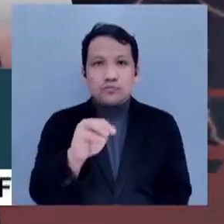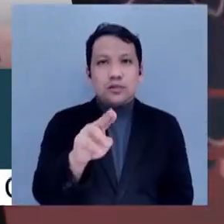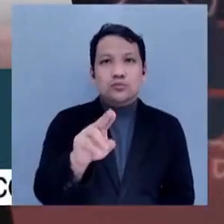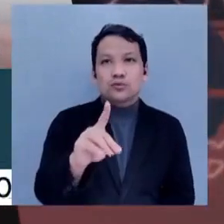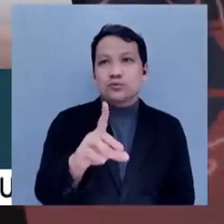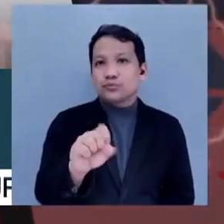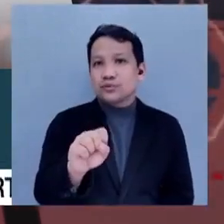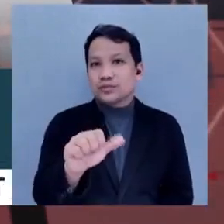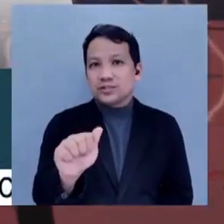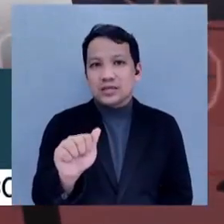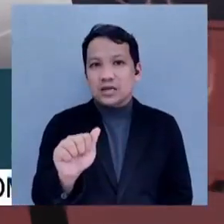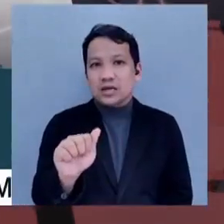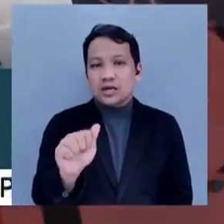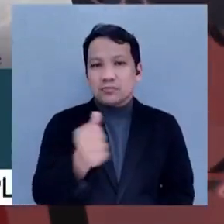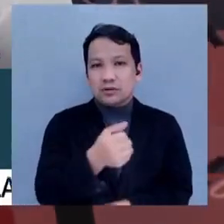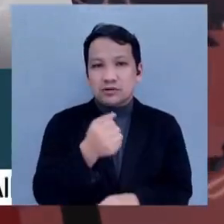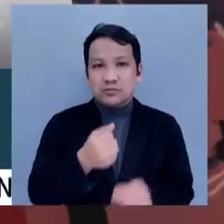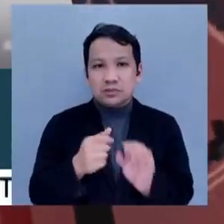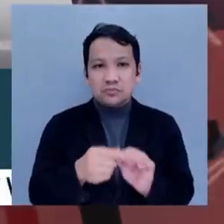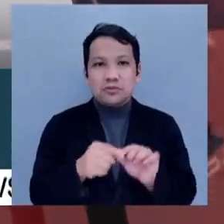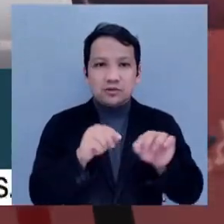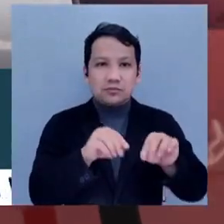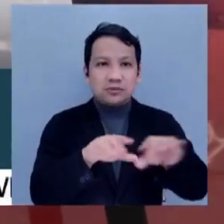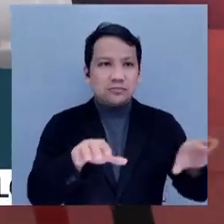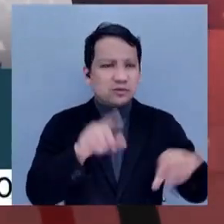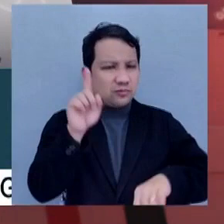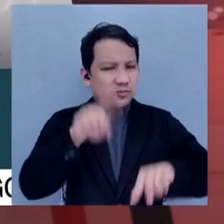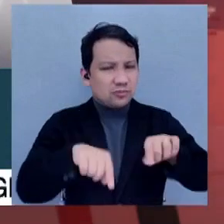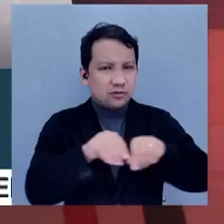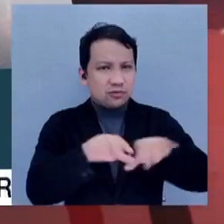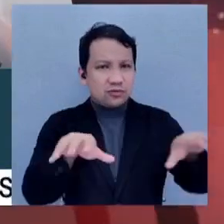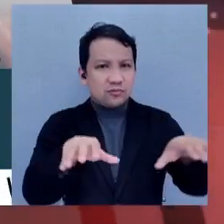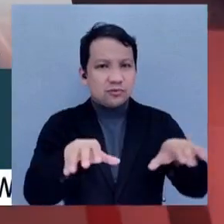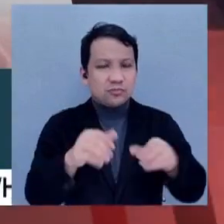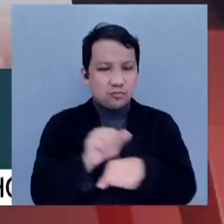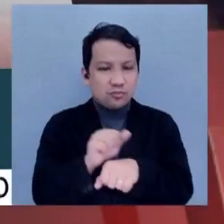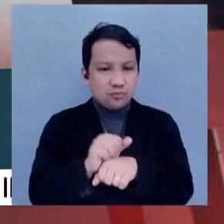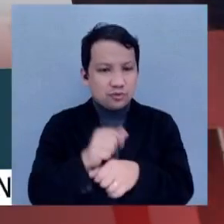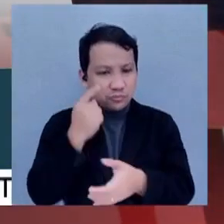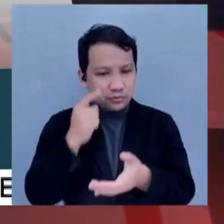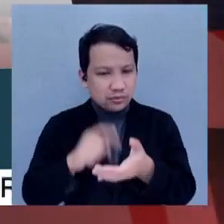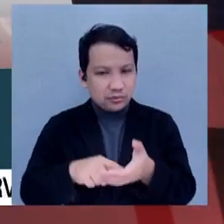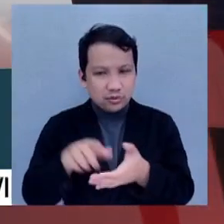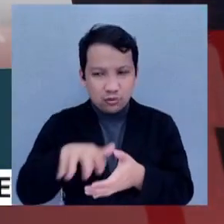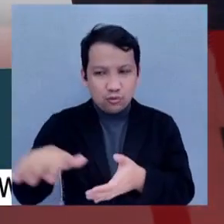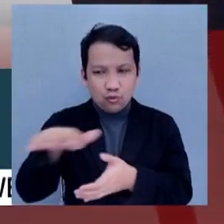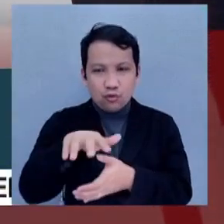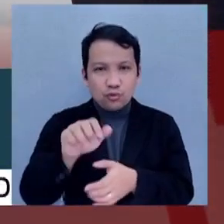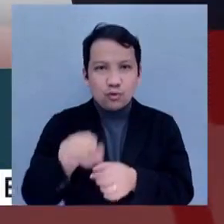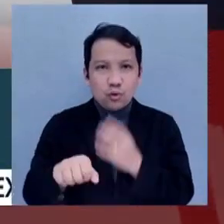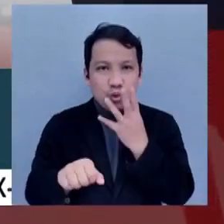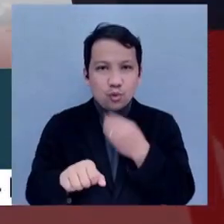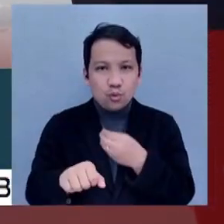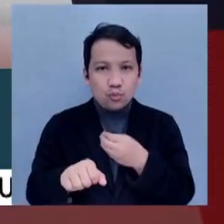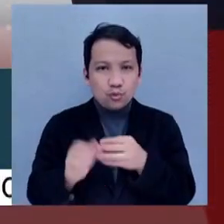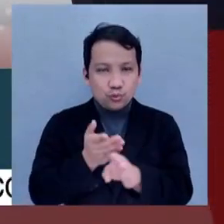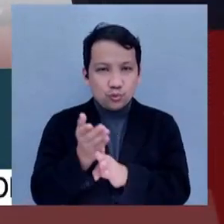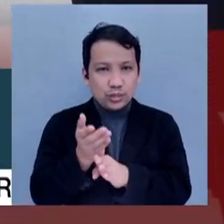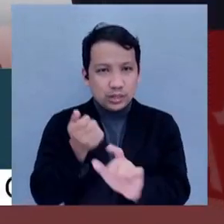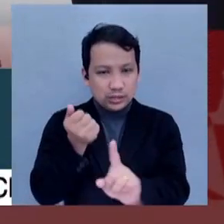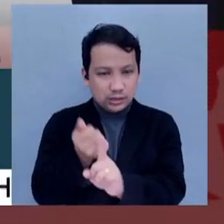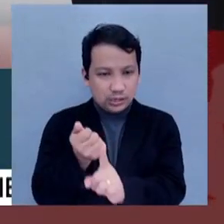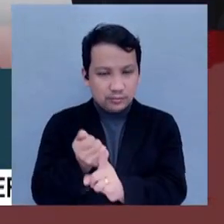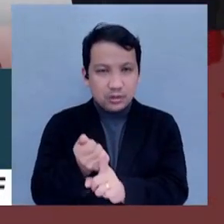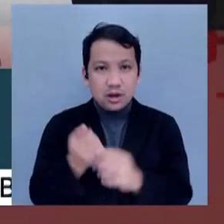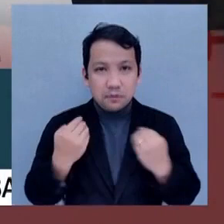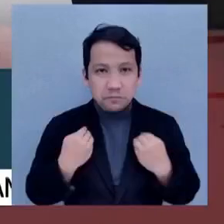affected records is still undetermined, but it is working to notify all affected individuals directly. Members are also